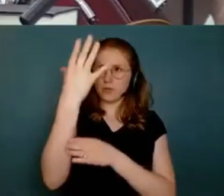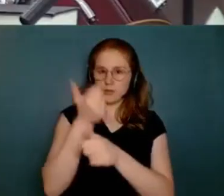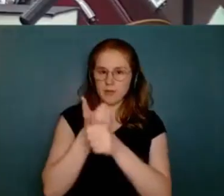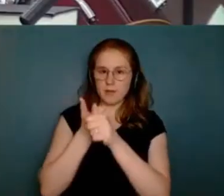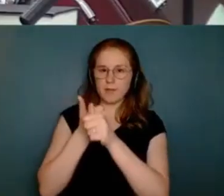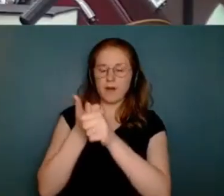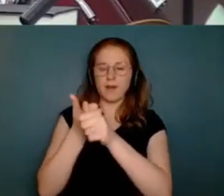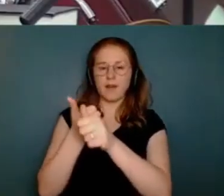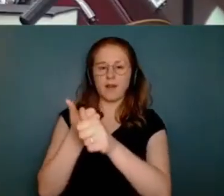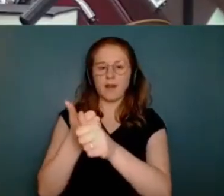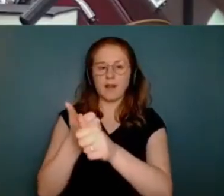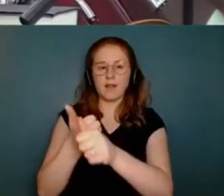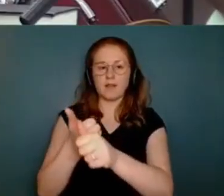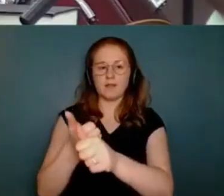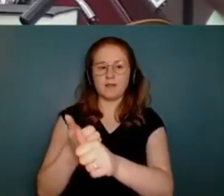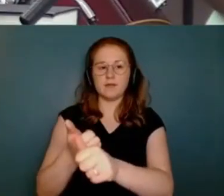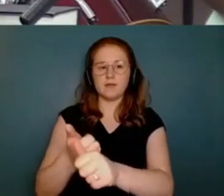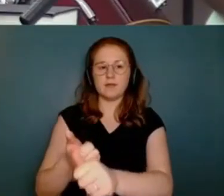my path.